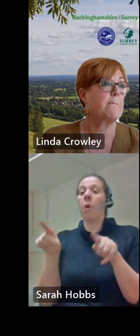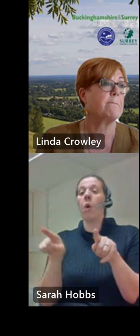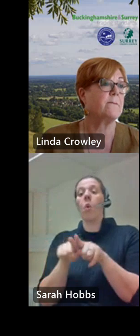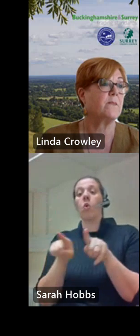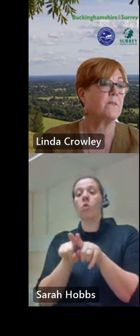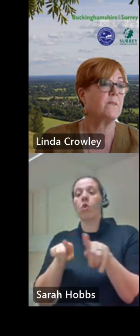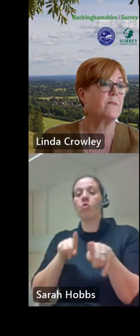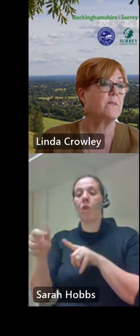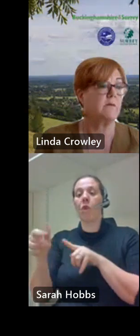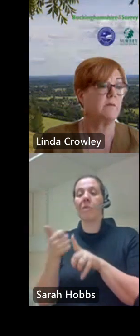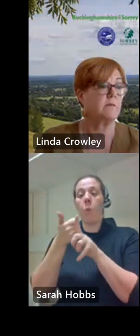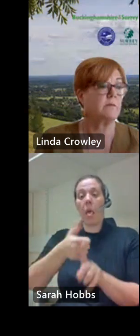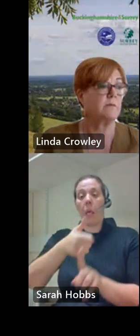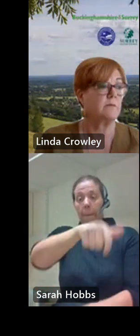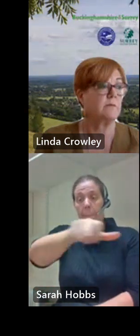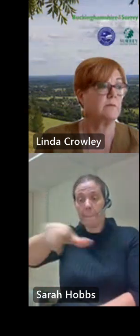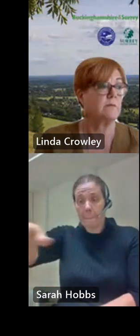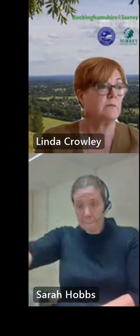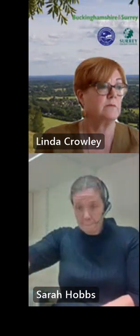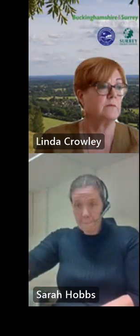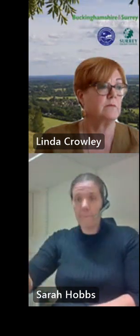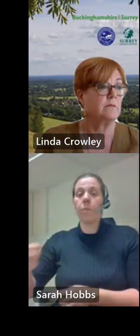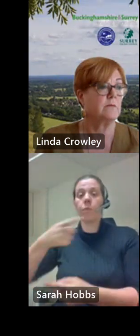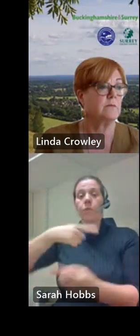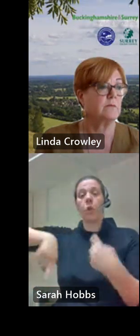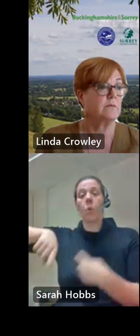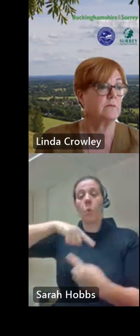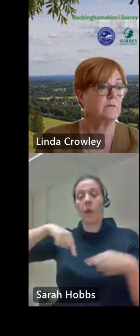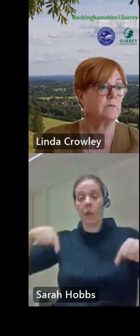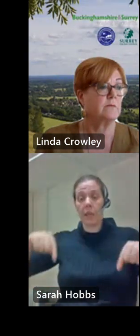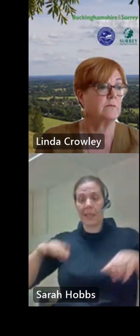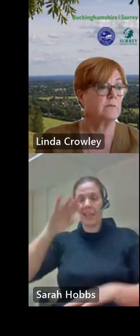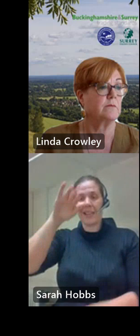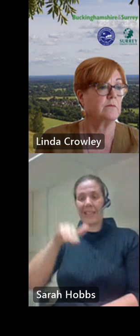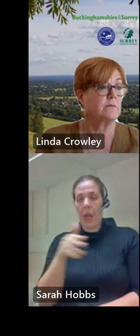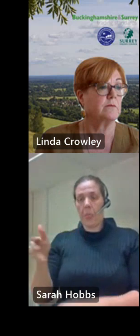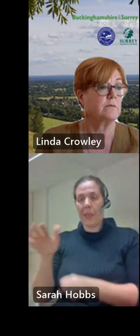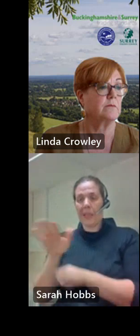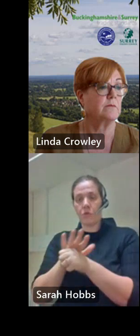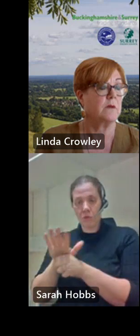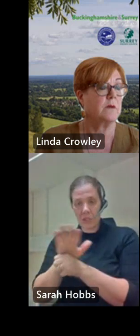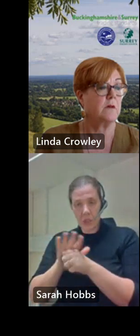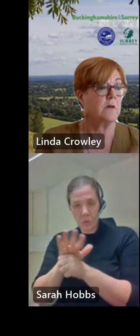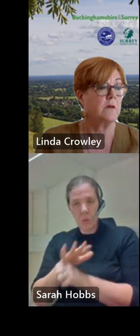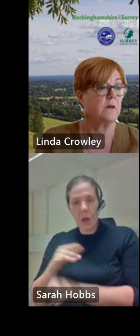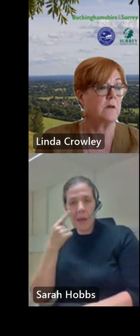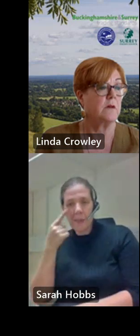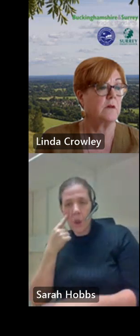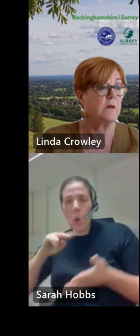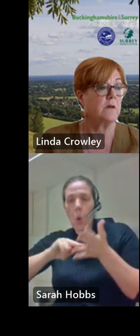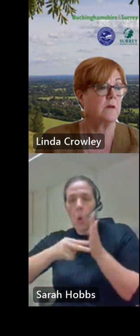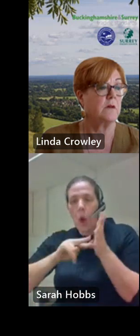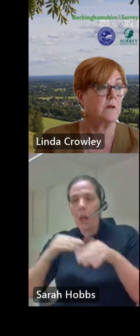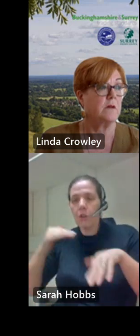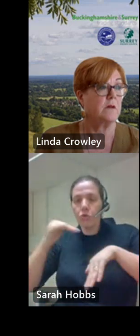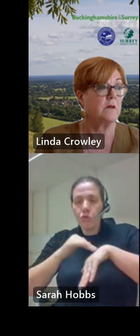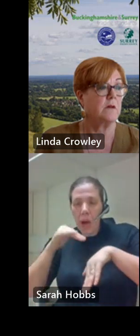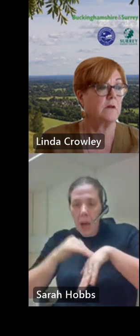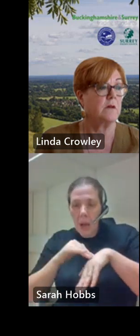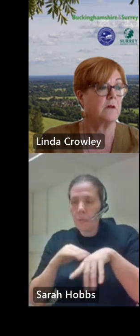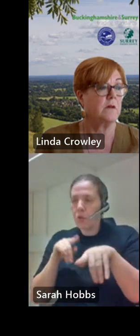to help people. We, as a region, are the South East region, and they look at all regional organised crime, trying to